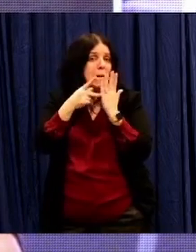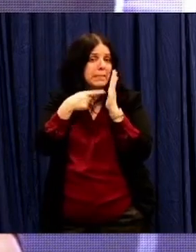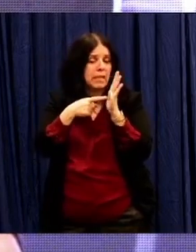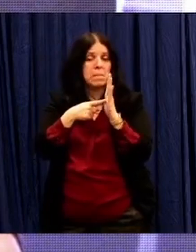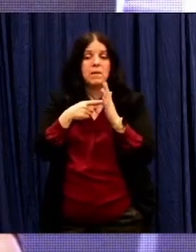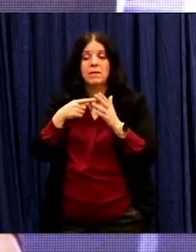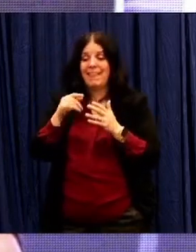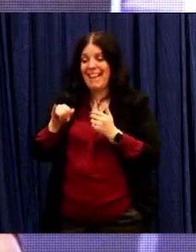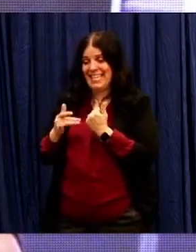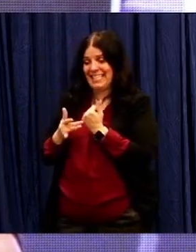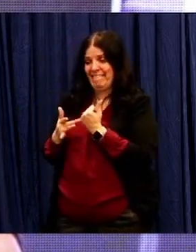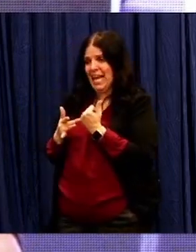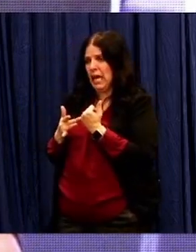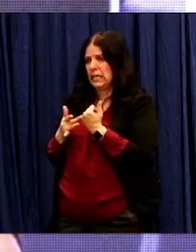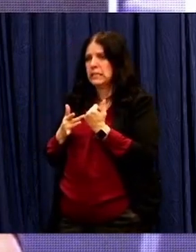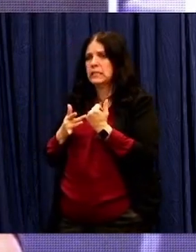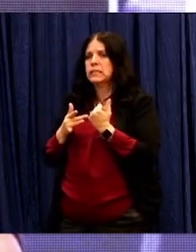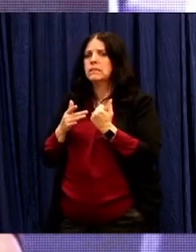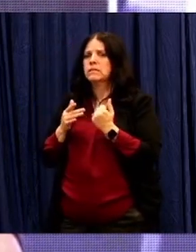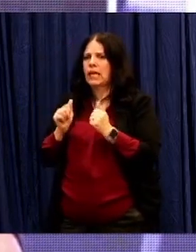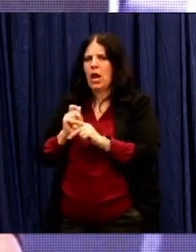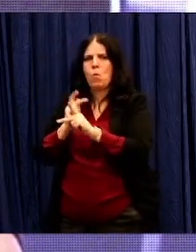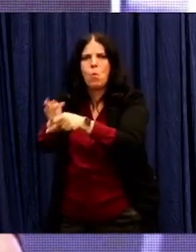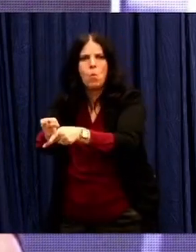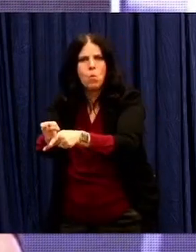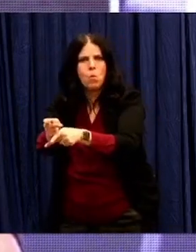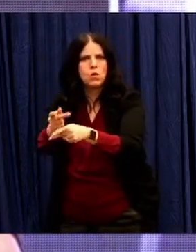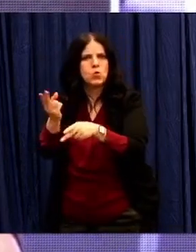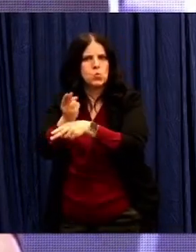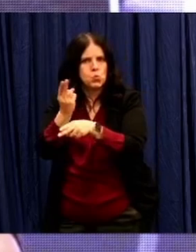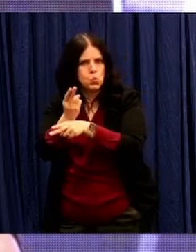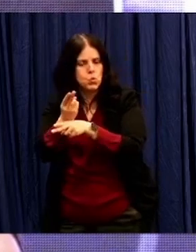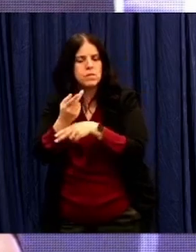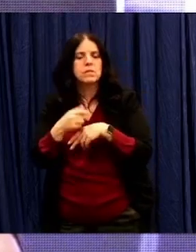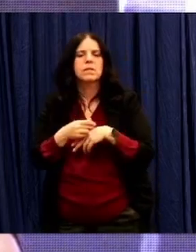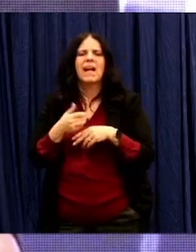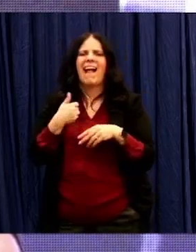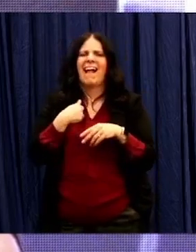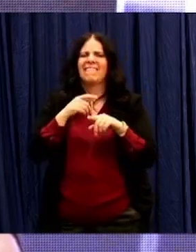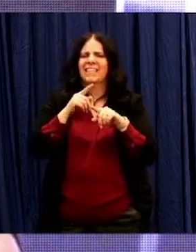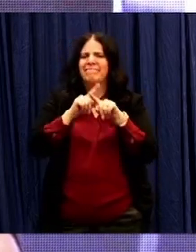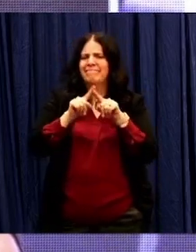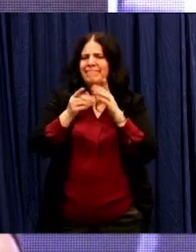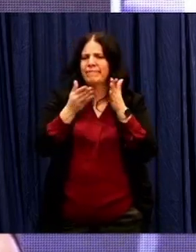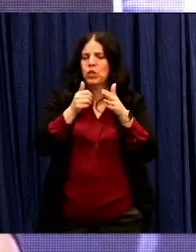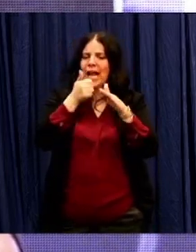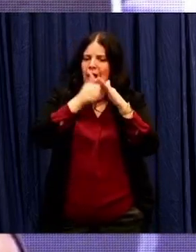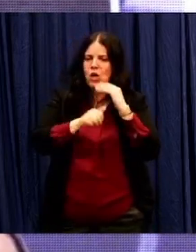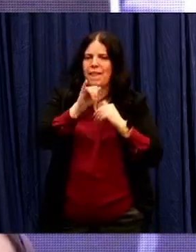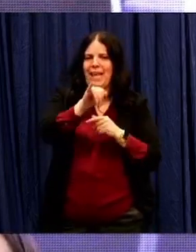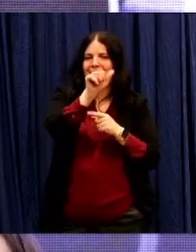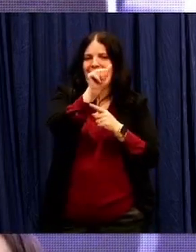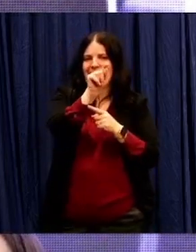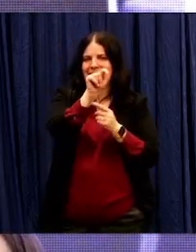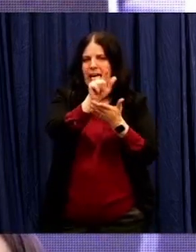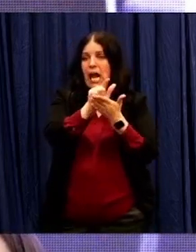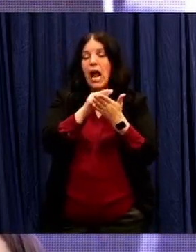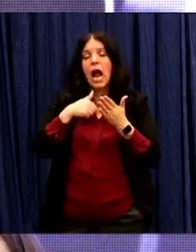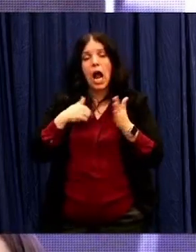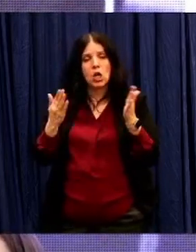of other mandated services under the AT Act. And I encourage you all to reach out to the